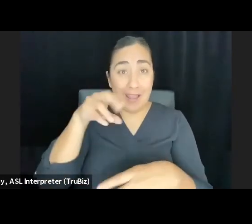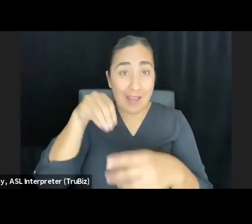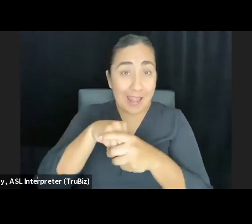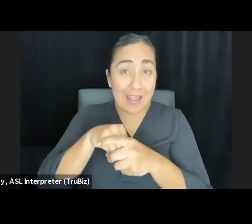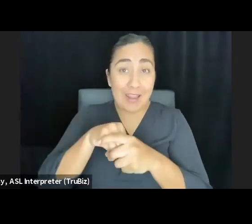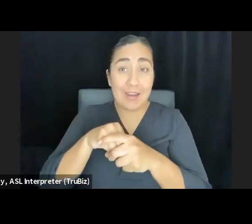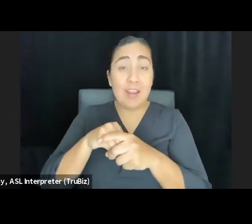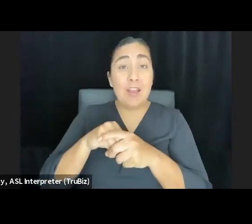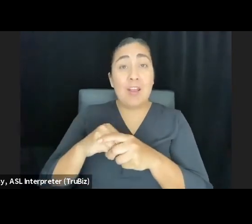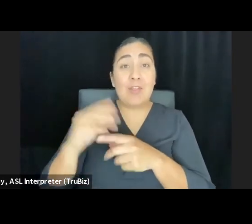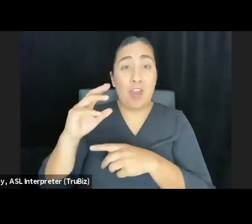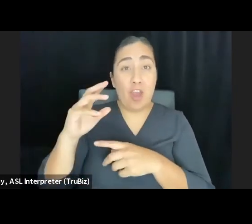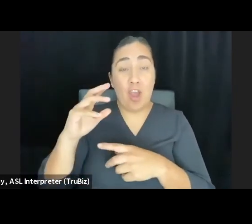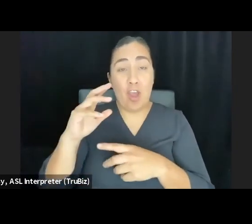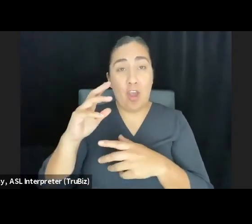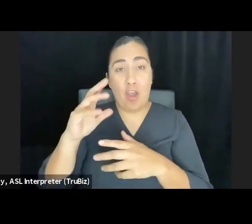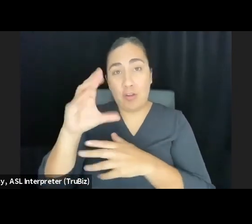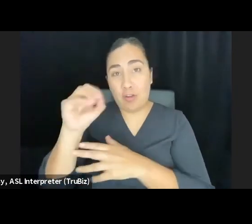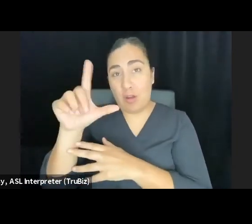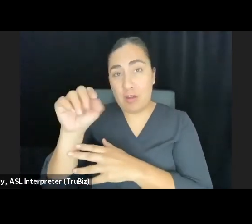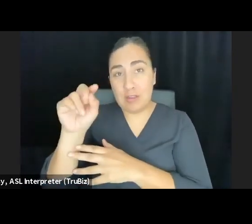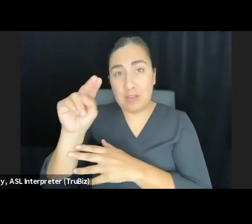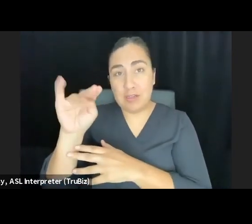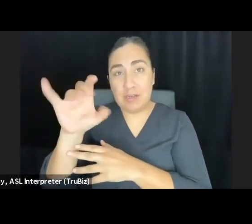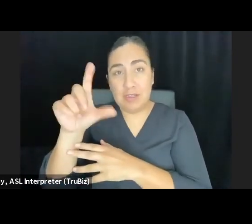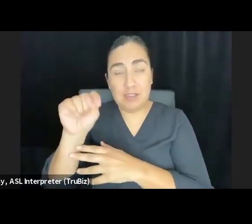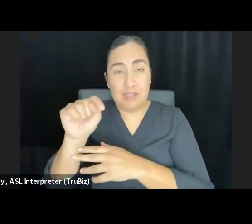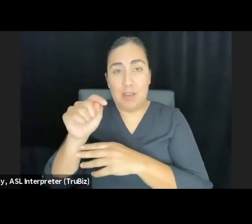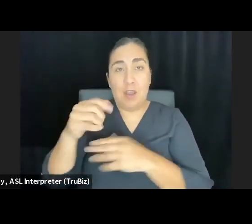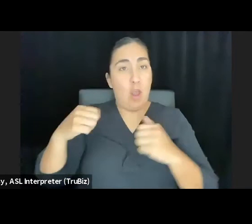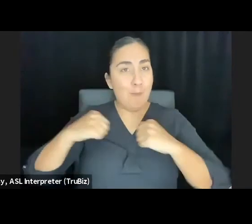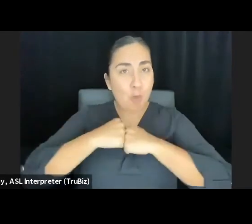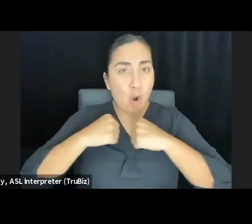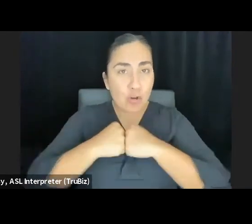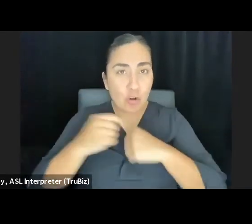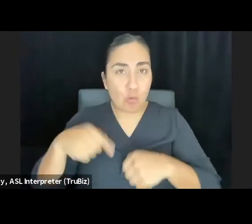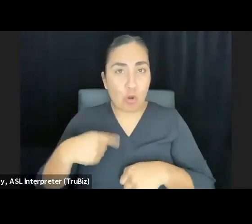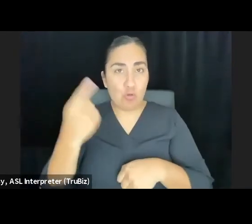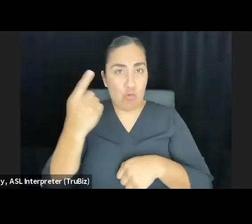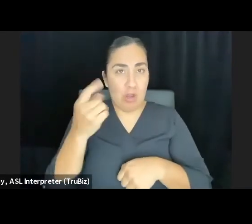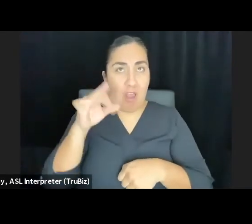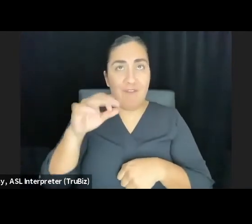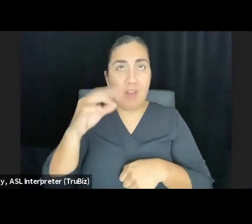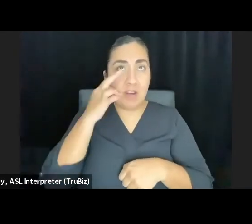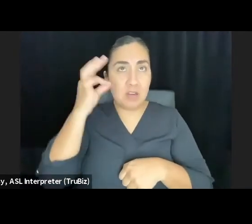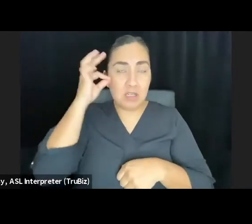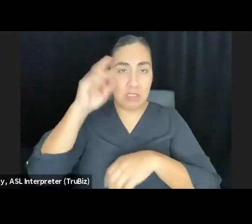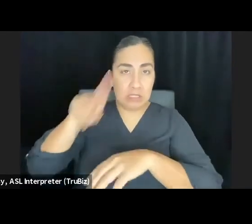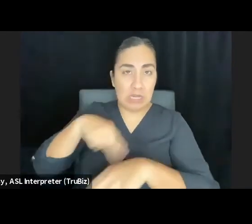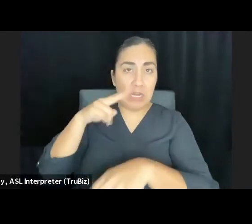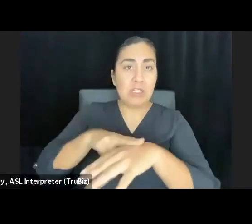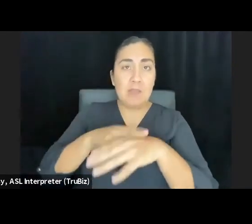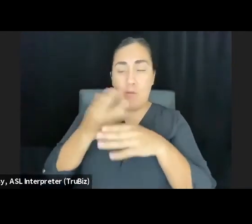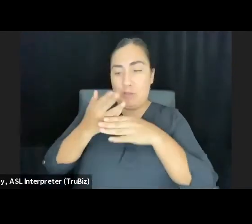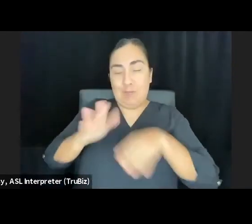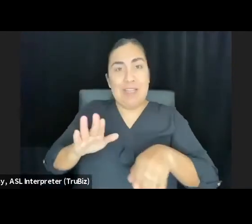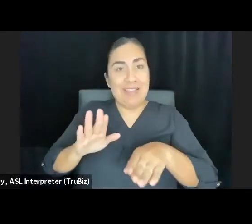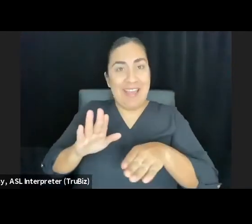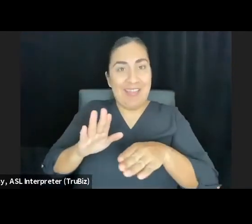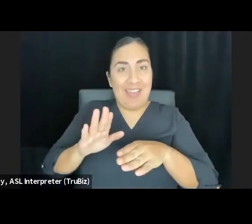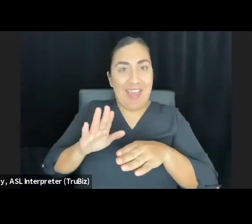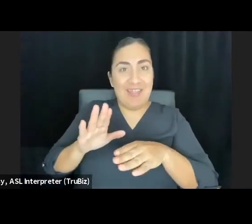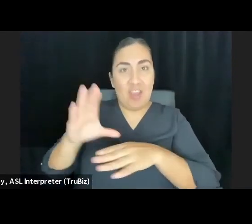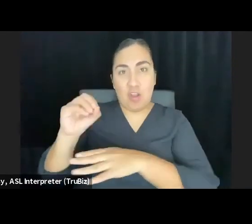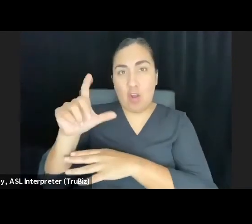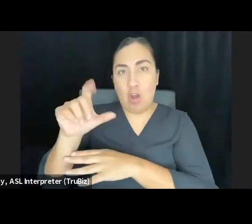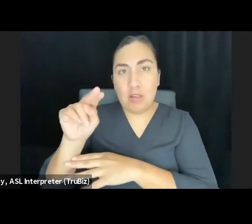of the indigenous nations that was split by the border that the colonists set up. We like to say we didn't cross the